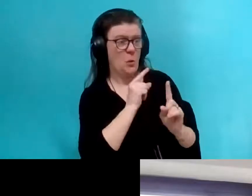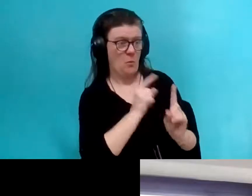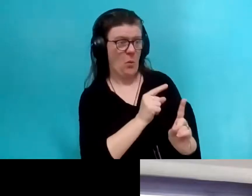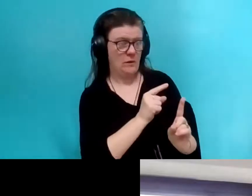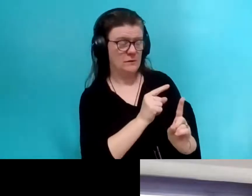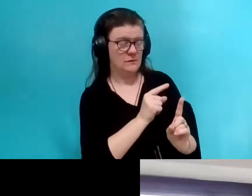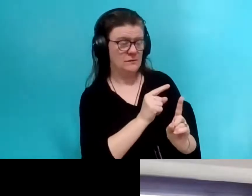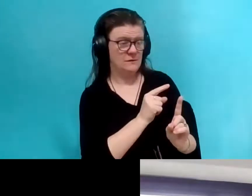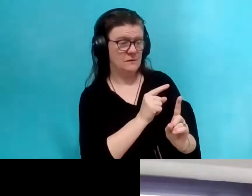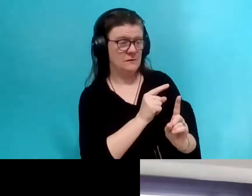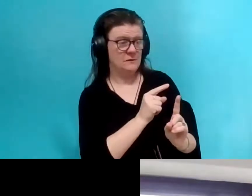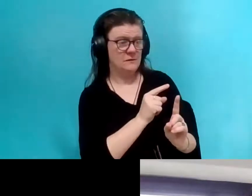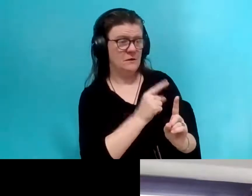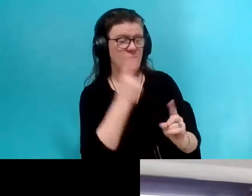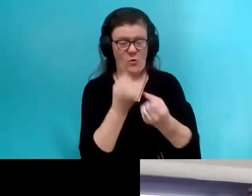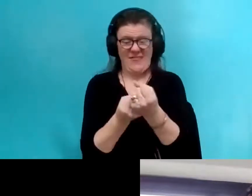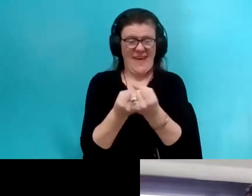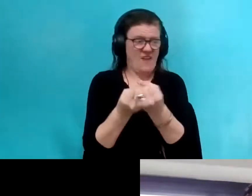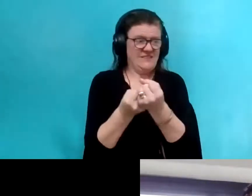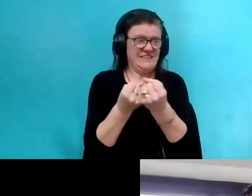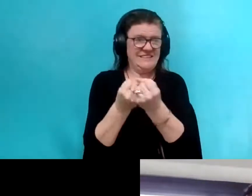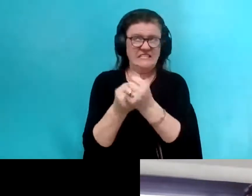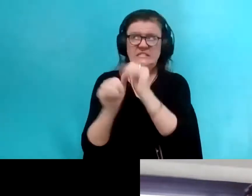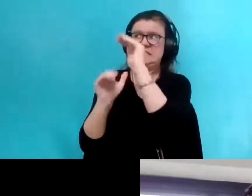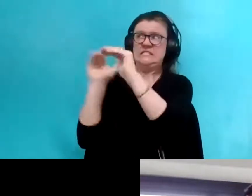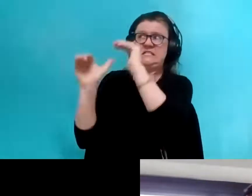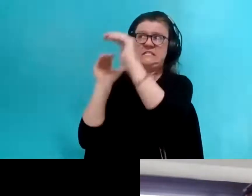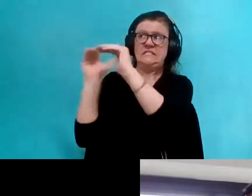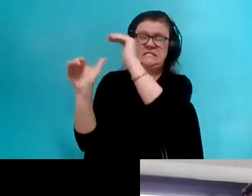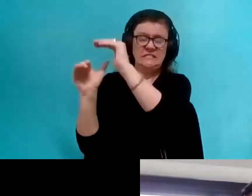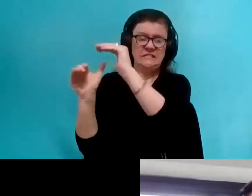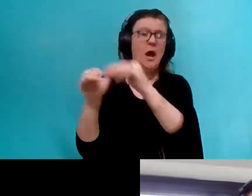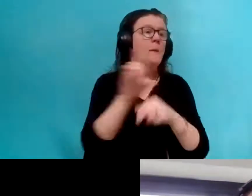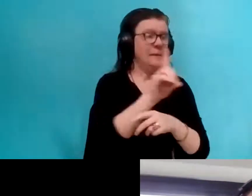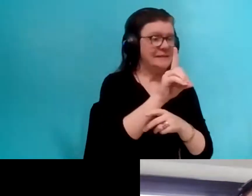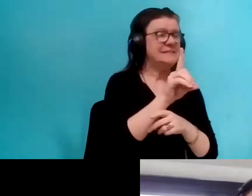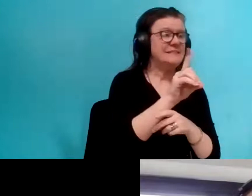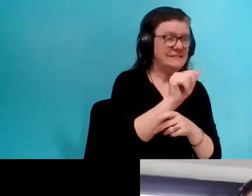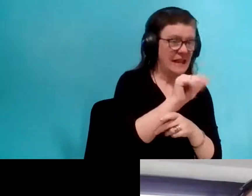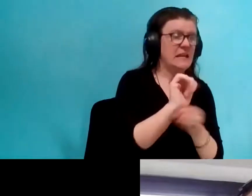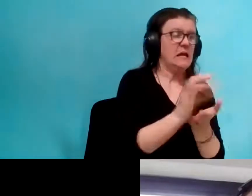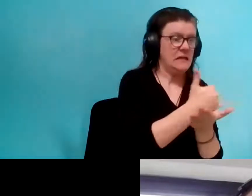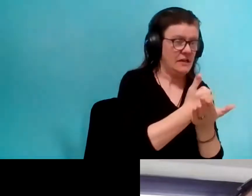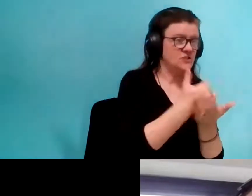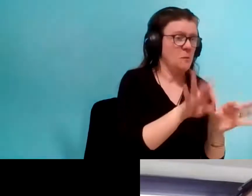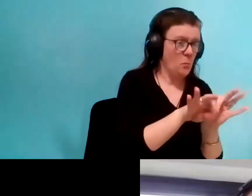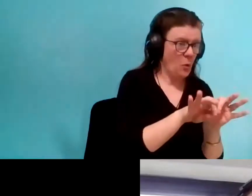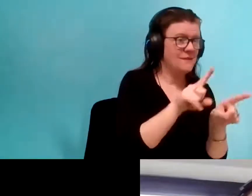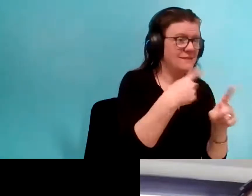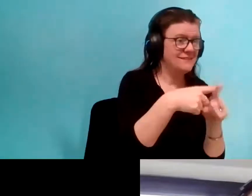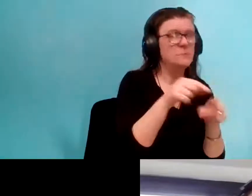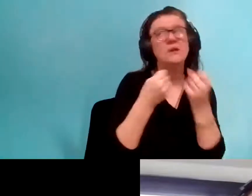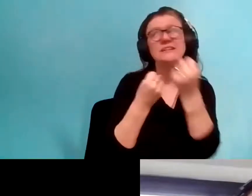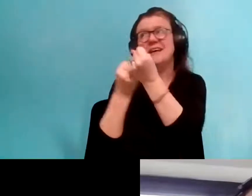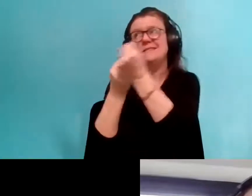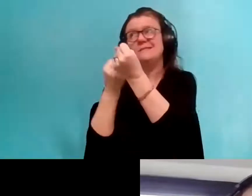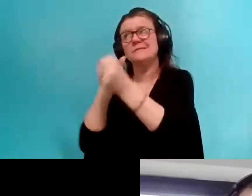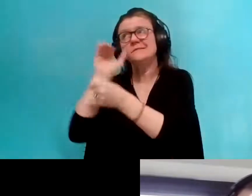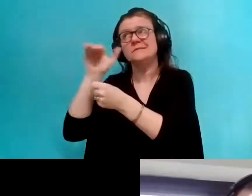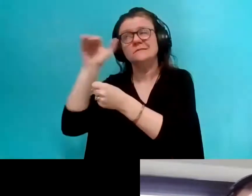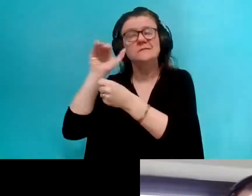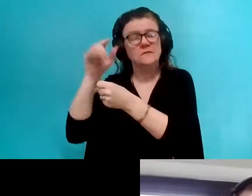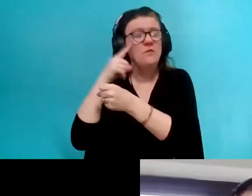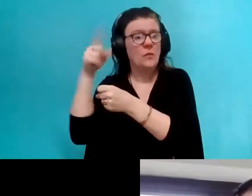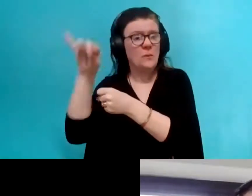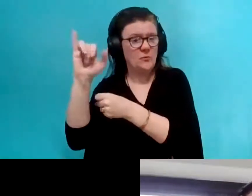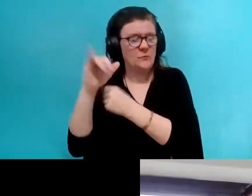around the advocacy planning process to go alongside the data planning process. And that does lead on to a question that was asked earlier.